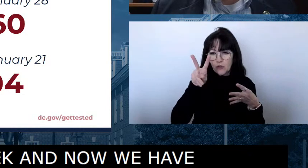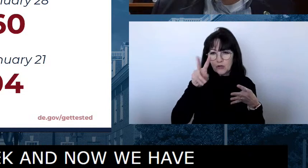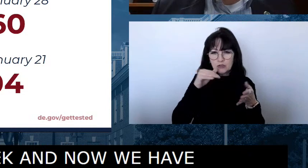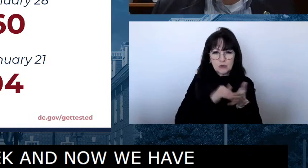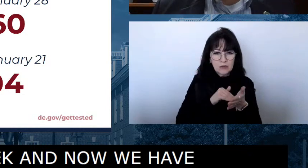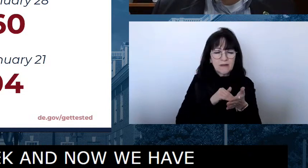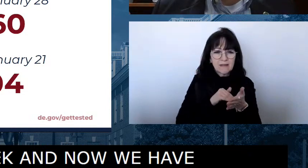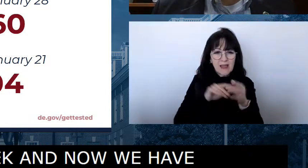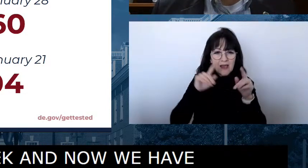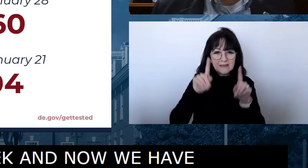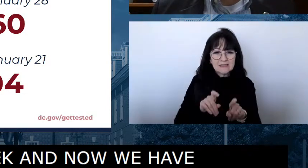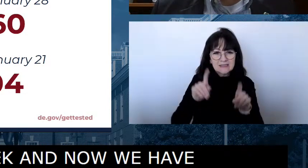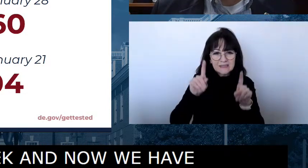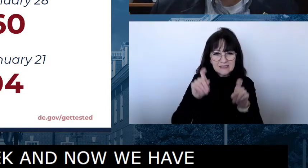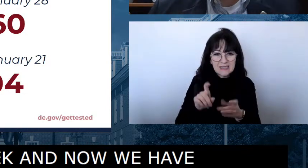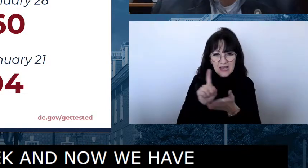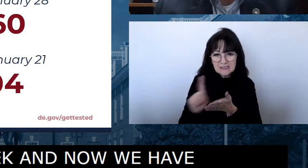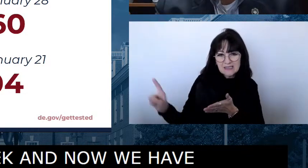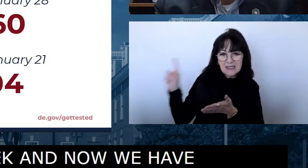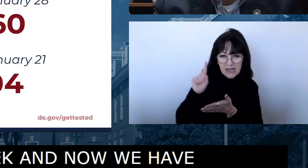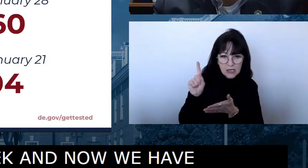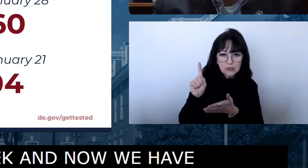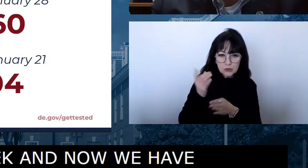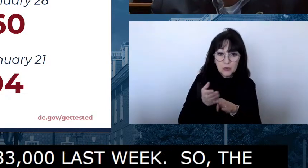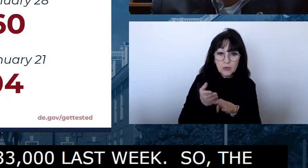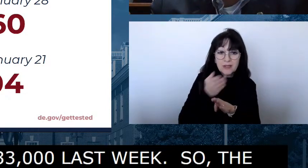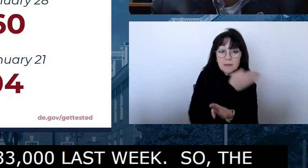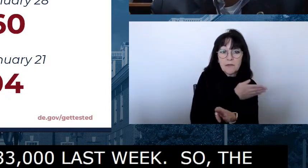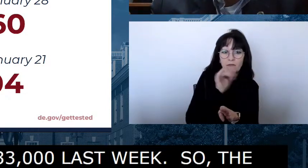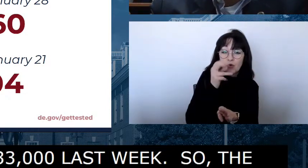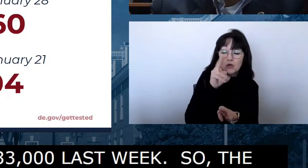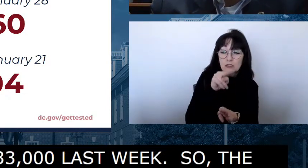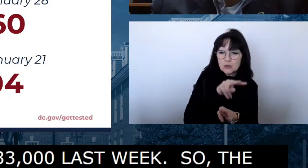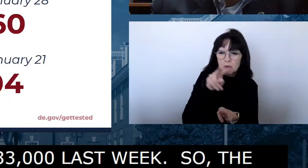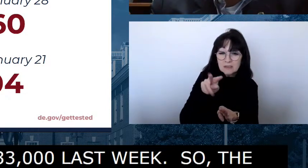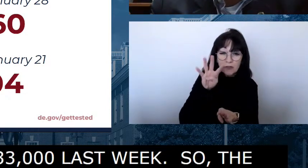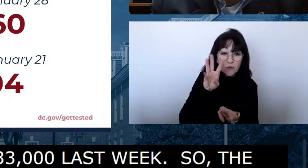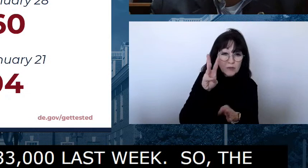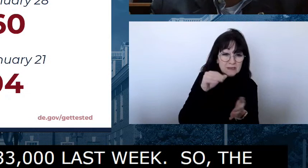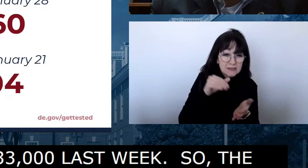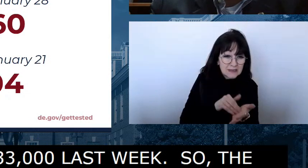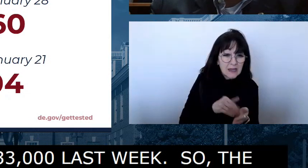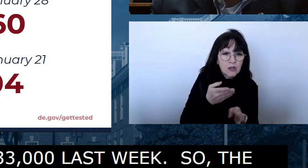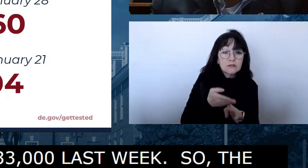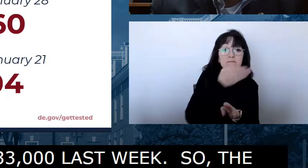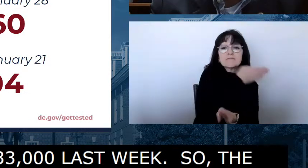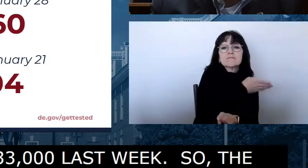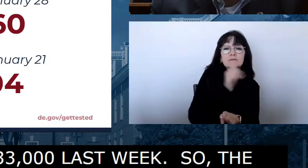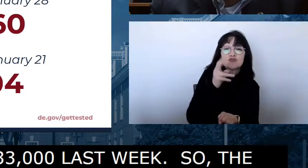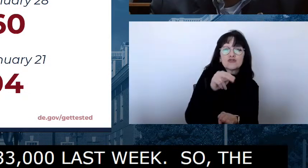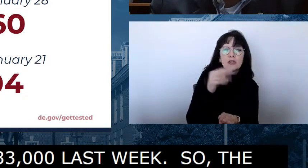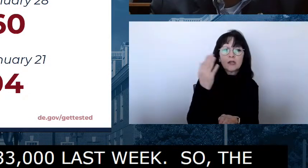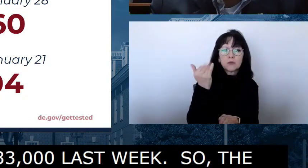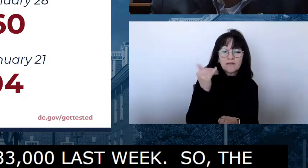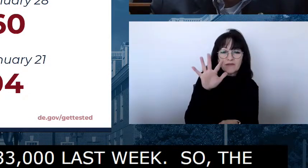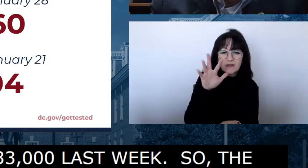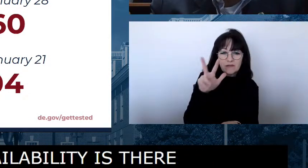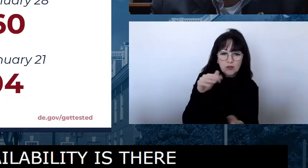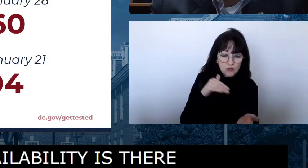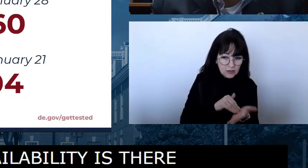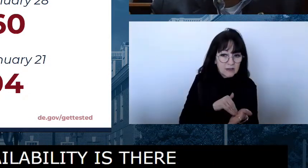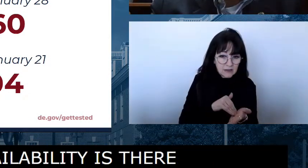the capacity is there, the availability is there throughout the community sites. On top of that, we know that